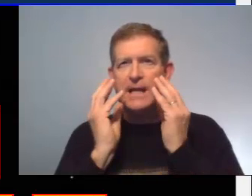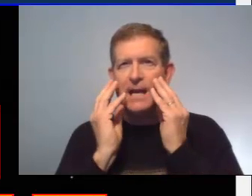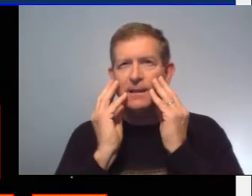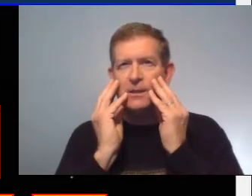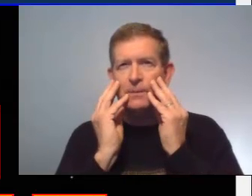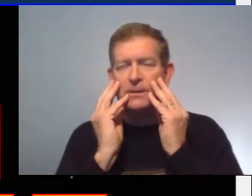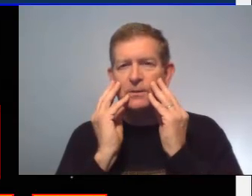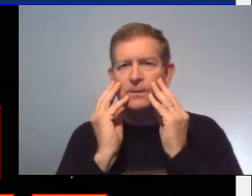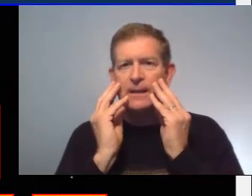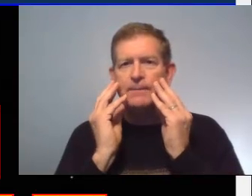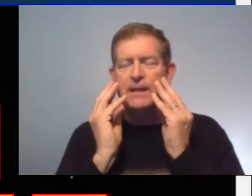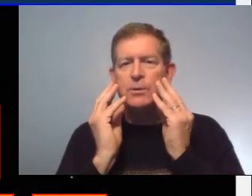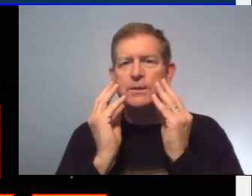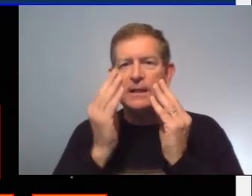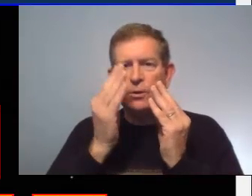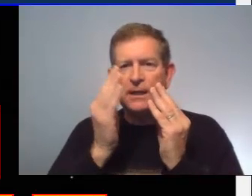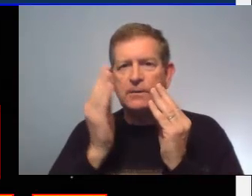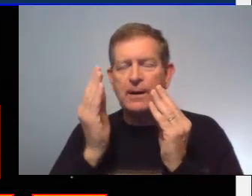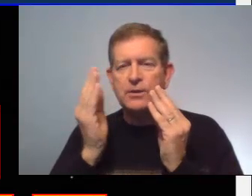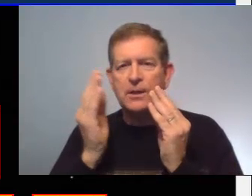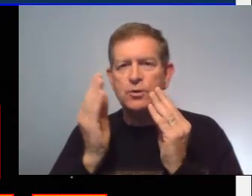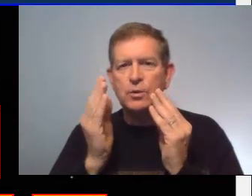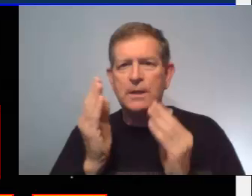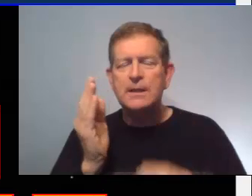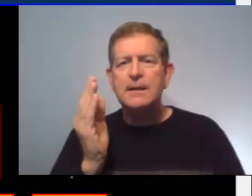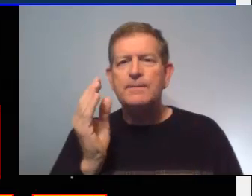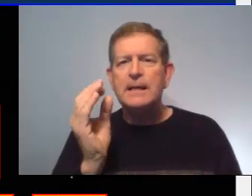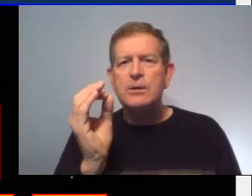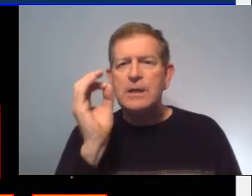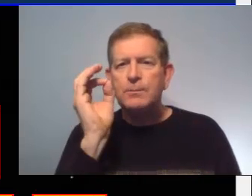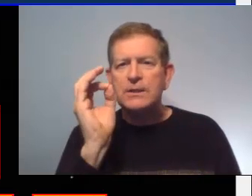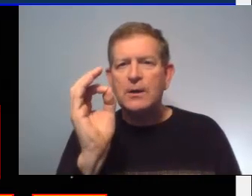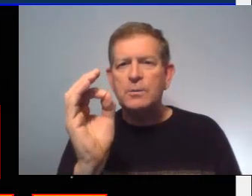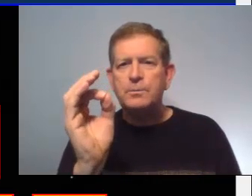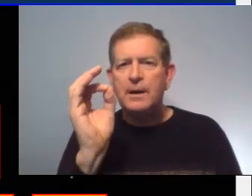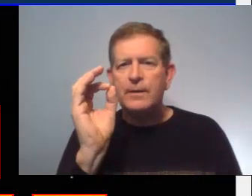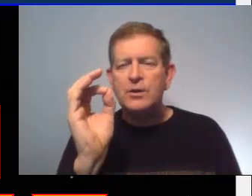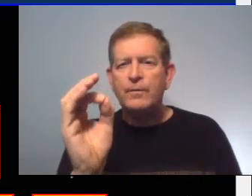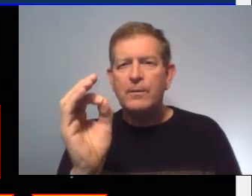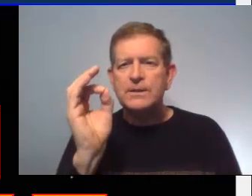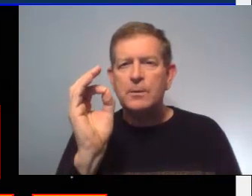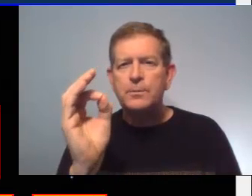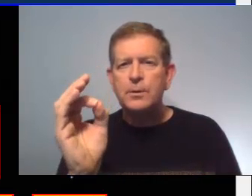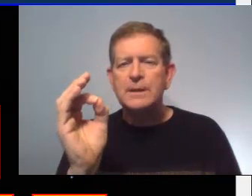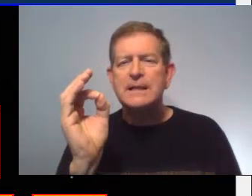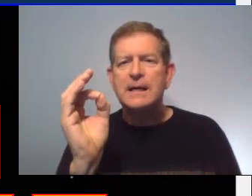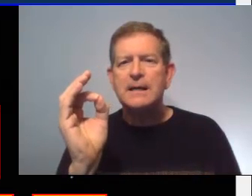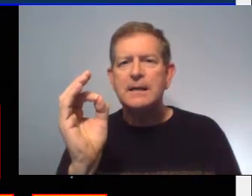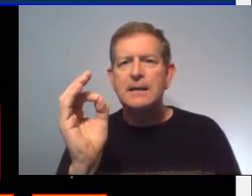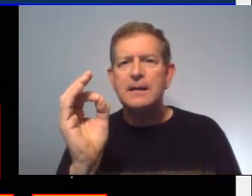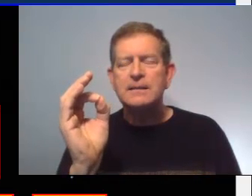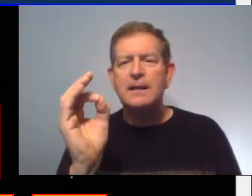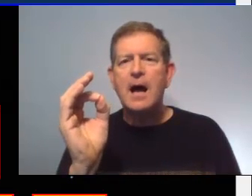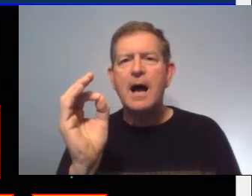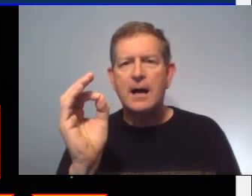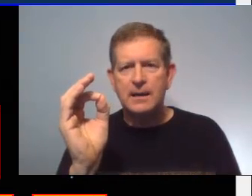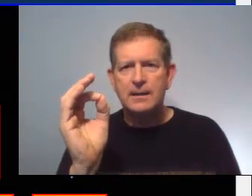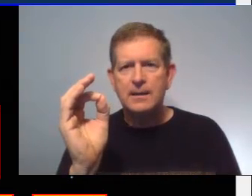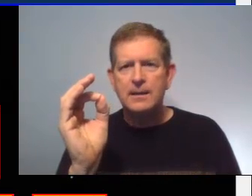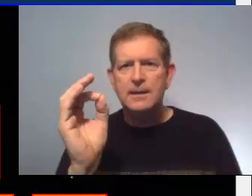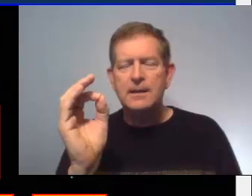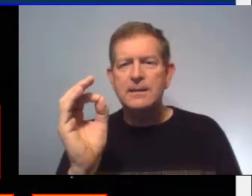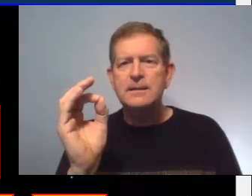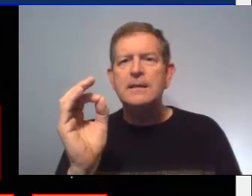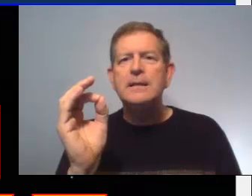French, you'll tighten these muscles, and you cut the vowel sound short, and you keep the sound of each vowel sound pure. It's a, it's not